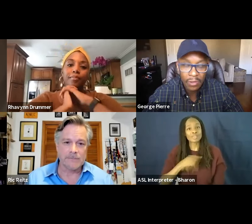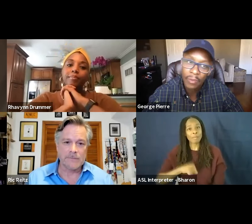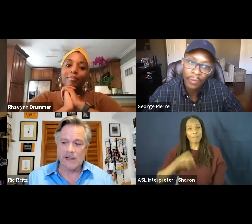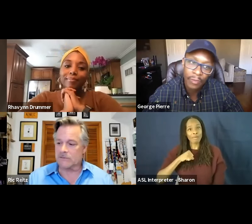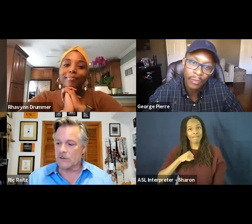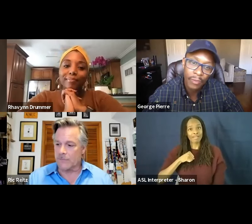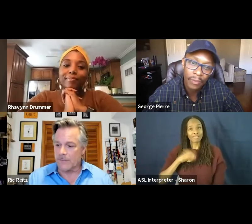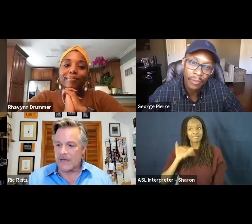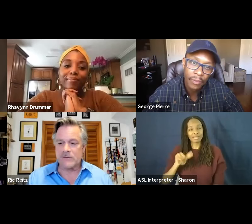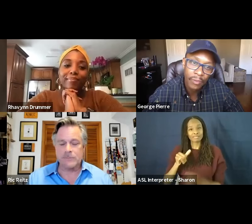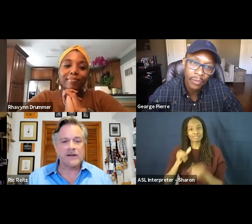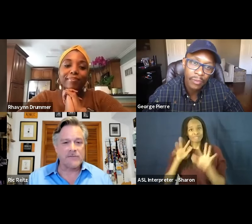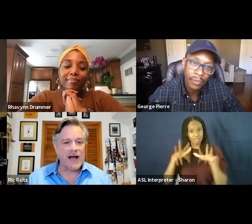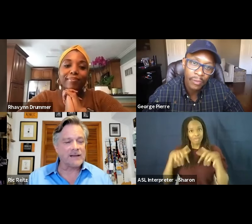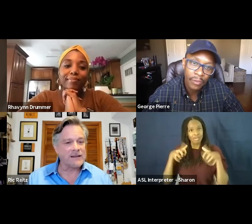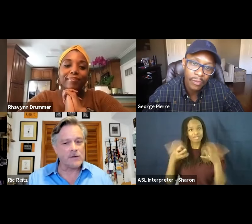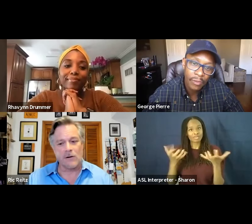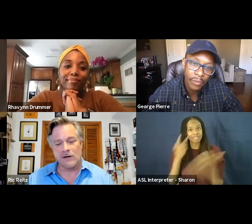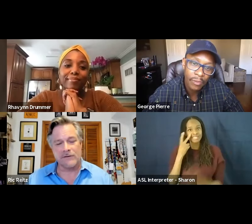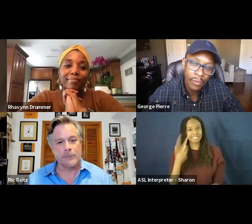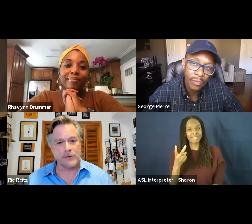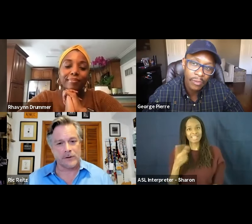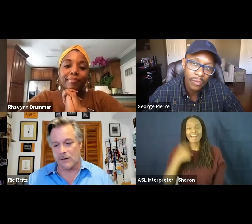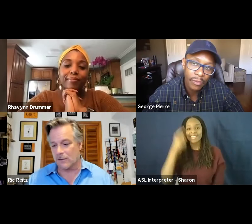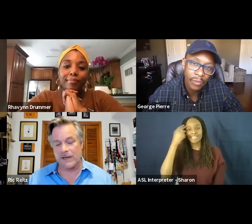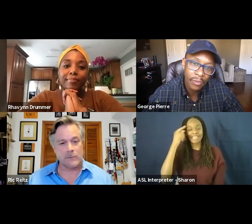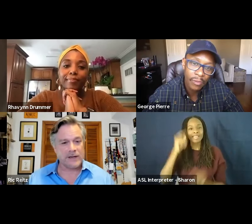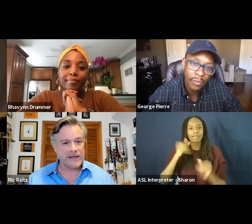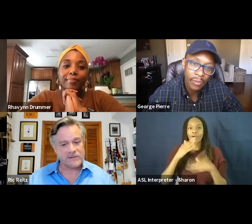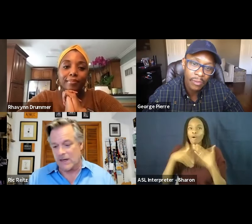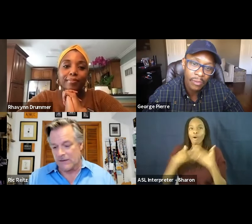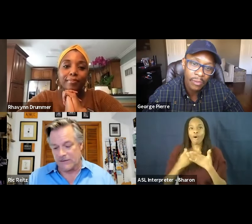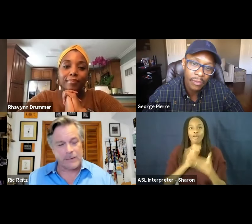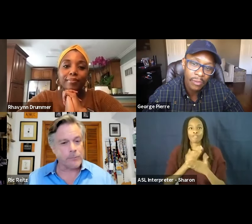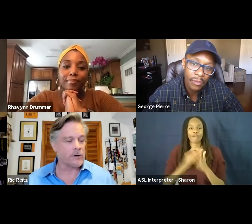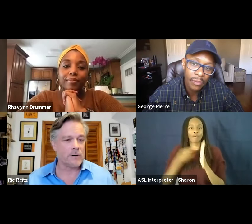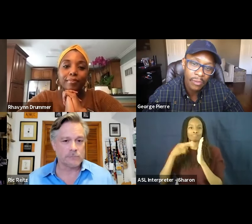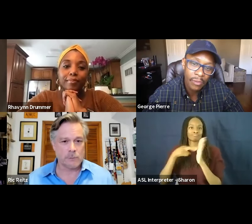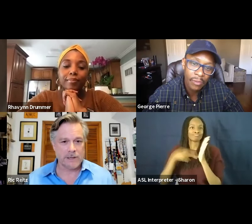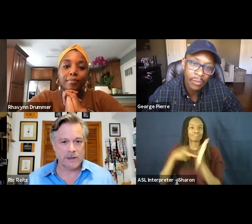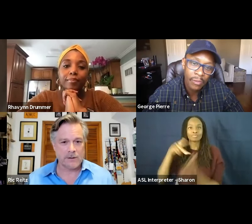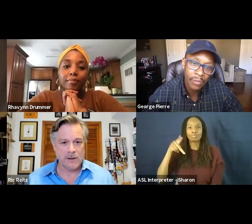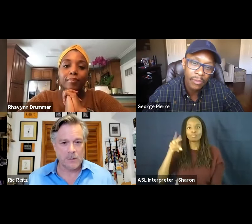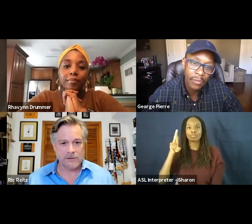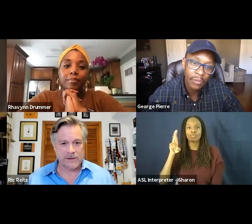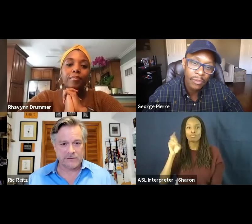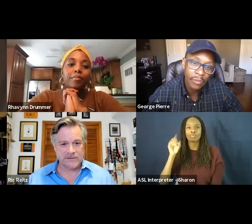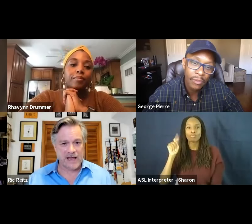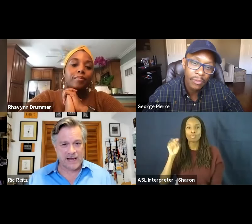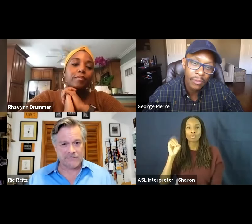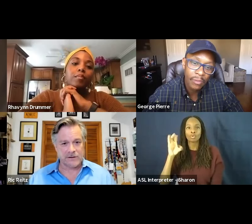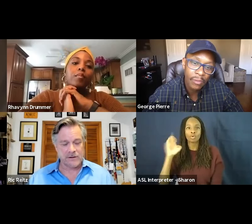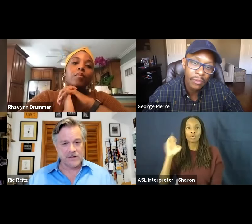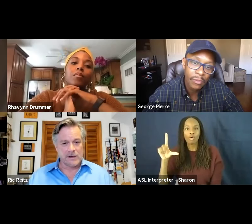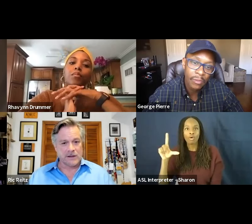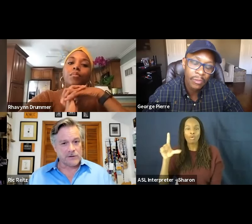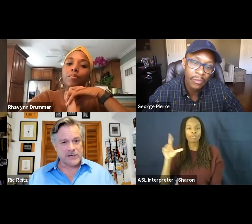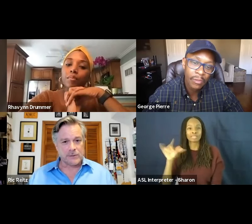see. And so from that perspective, I think all of our protocol, and by the way, that's the same protocols we're working with that